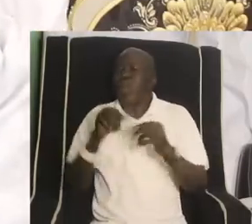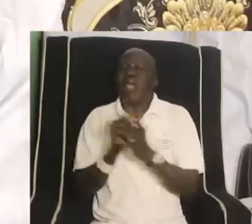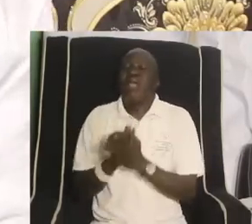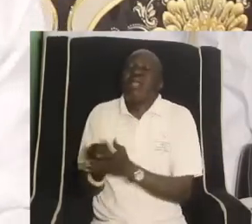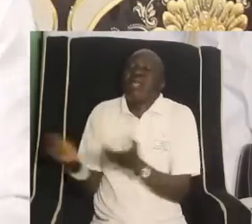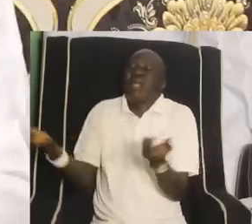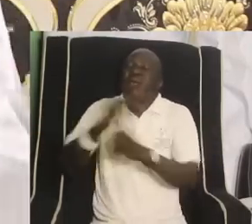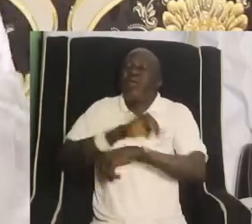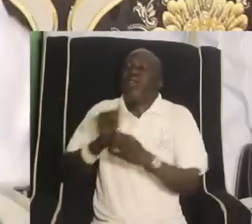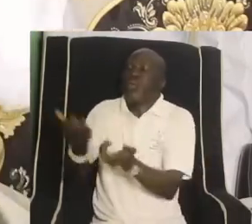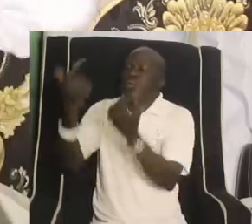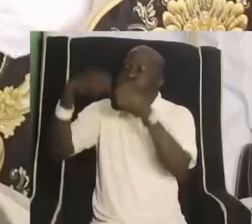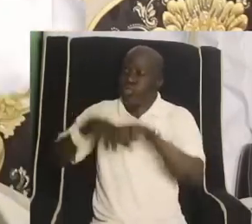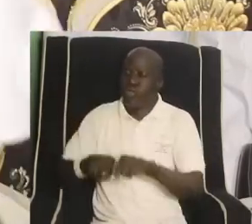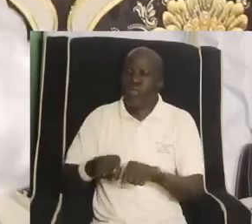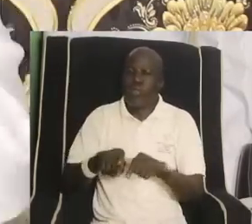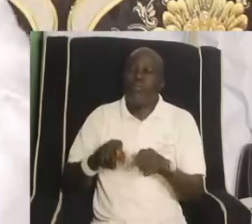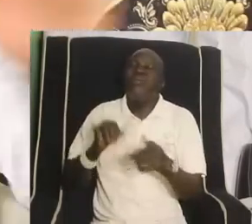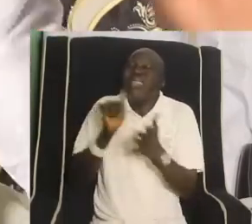the day help comes.